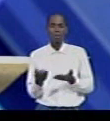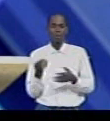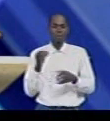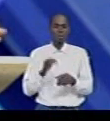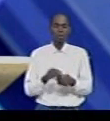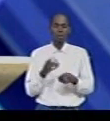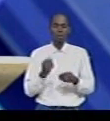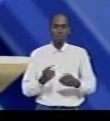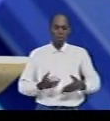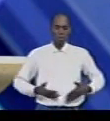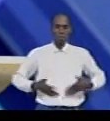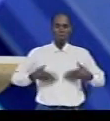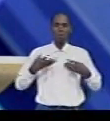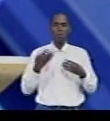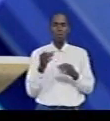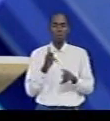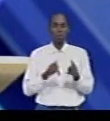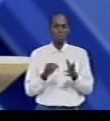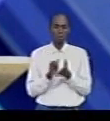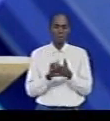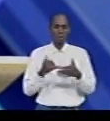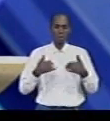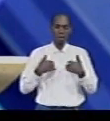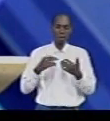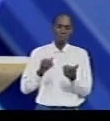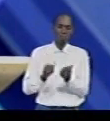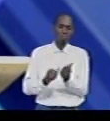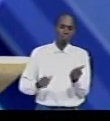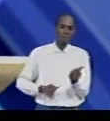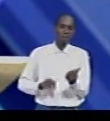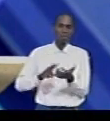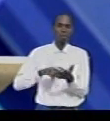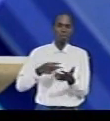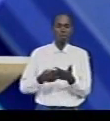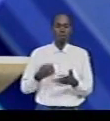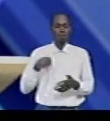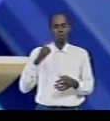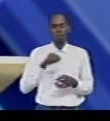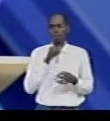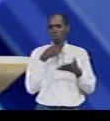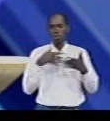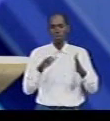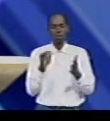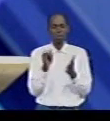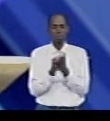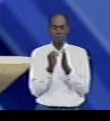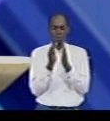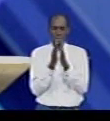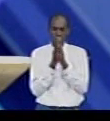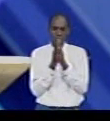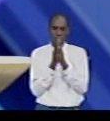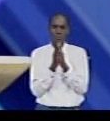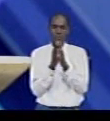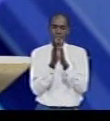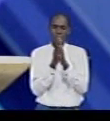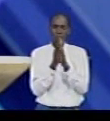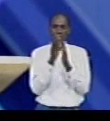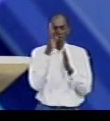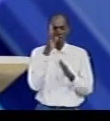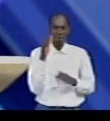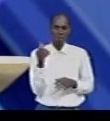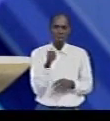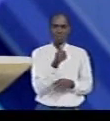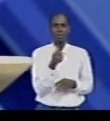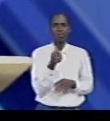of those who had fallen, those who had gone, we must not allow it. Please pray. Pray for yourself.